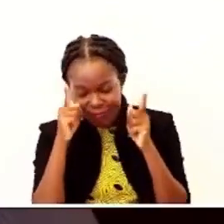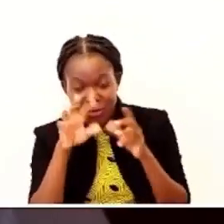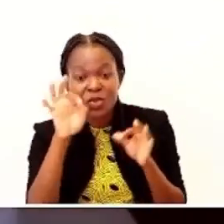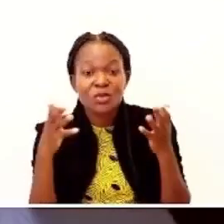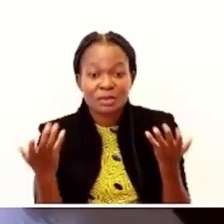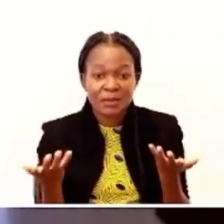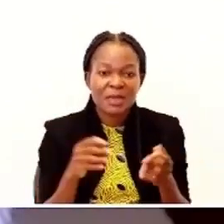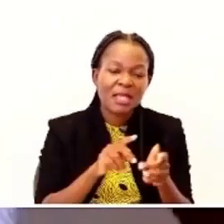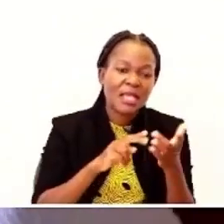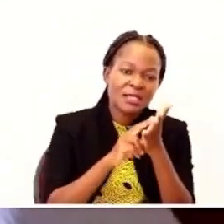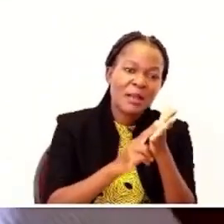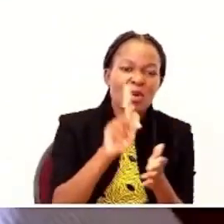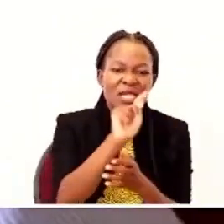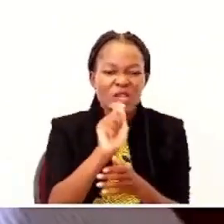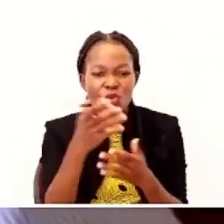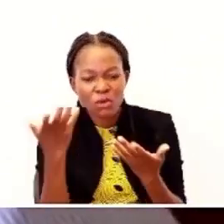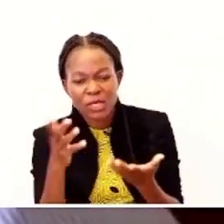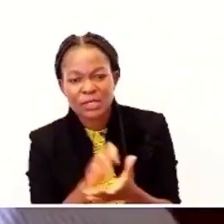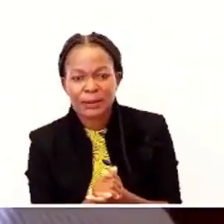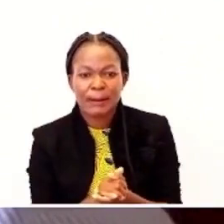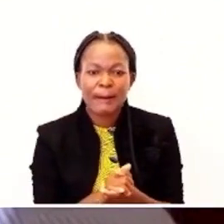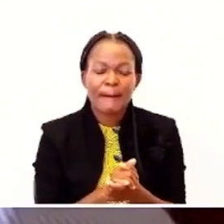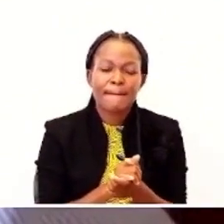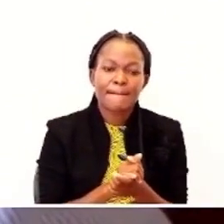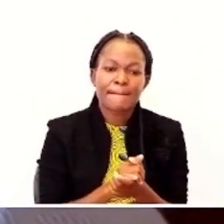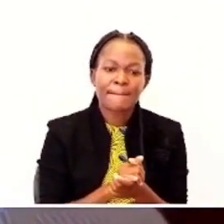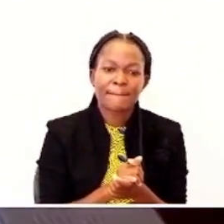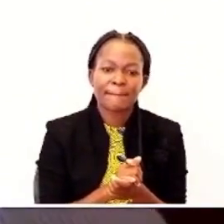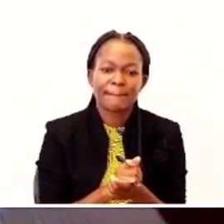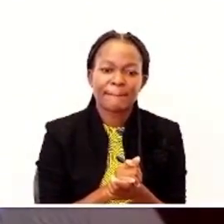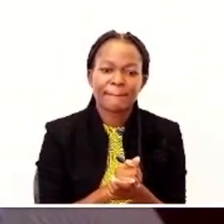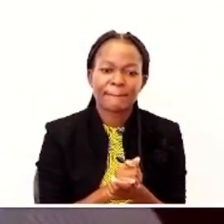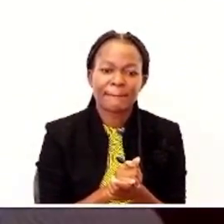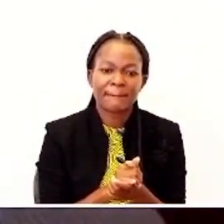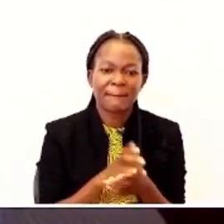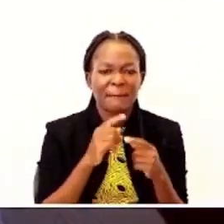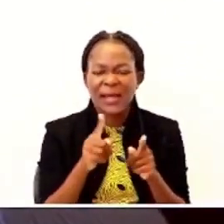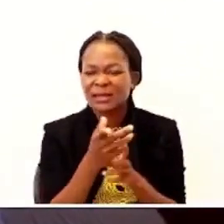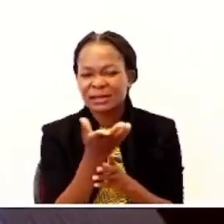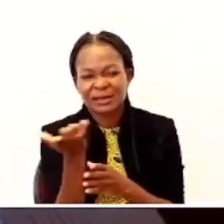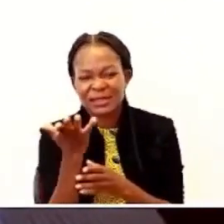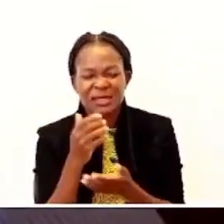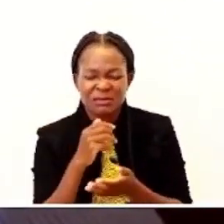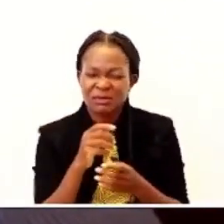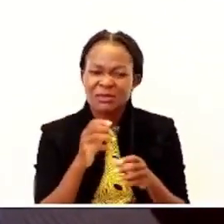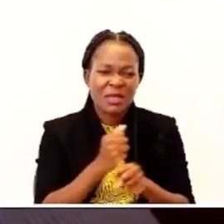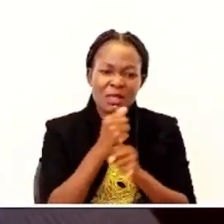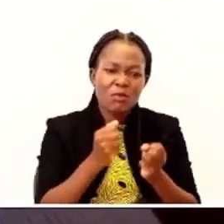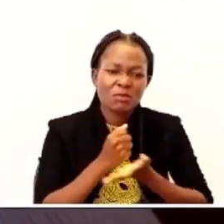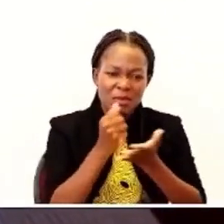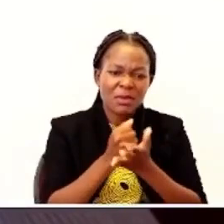A technology such as carbon capture and storage has not proven its economic viability and financial